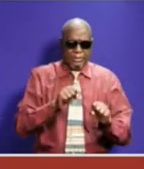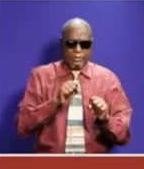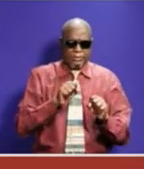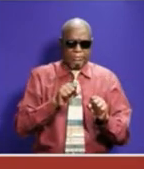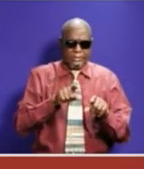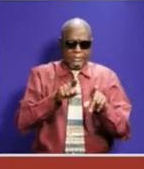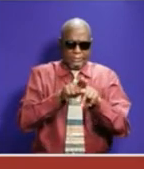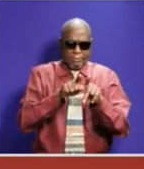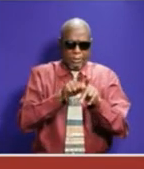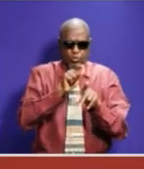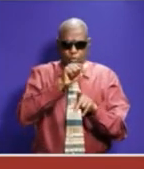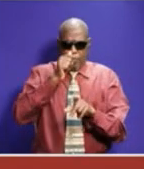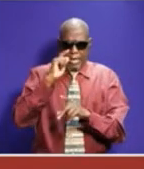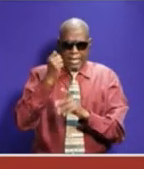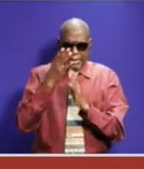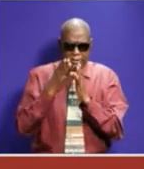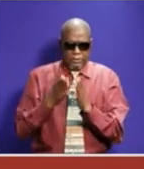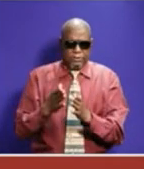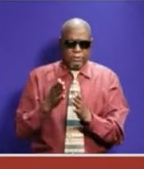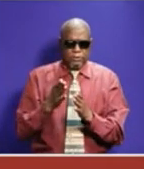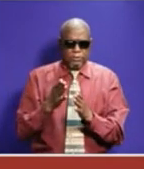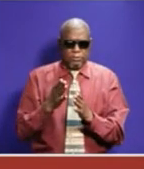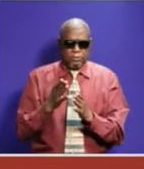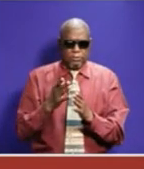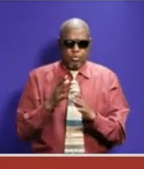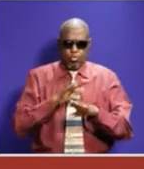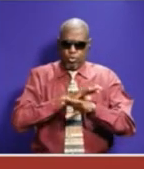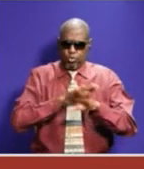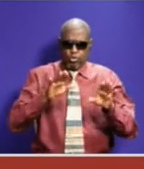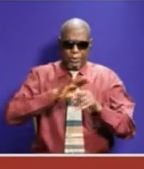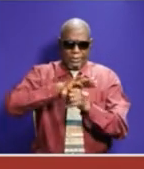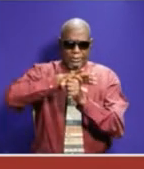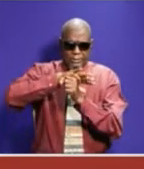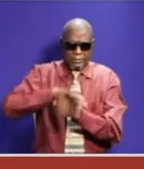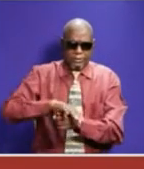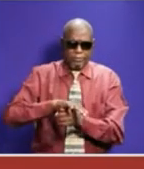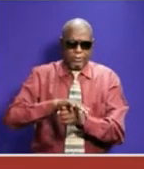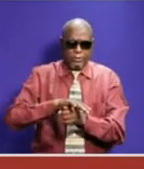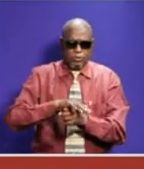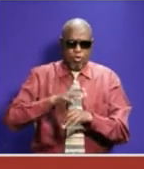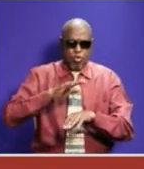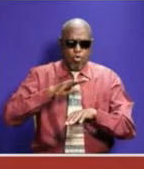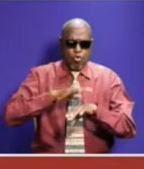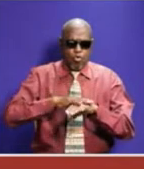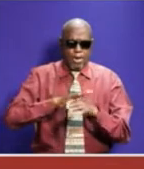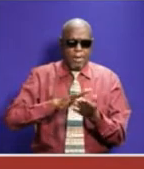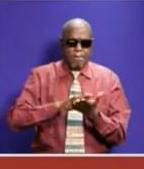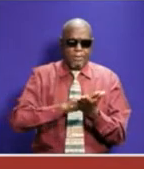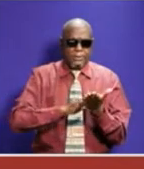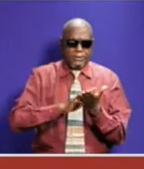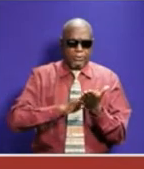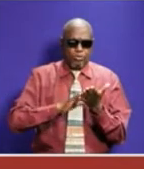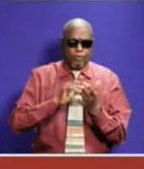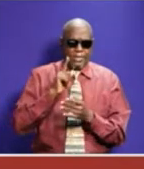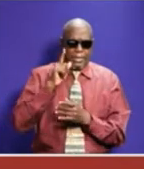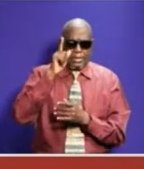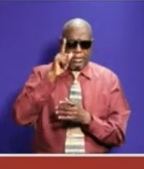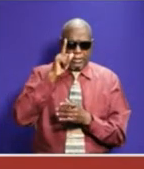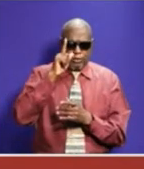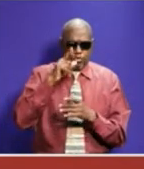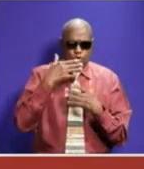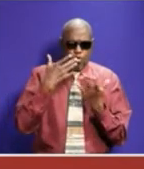similar to other Kenyans, so that we don't discriminate on the basis of religion or